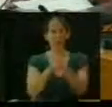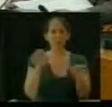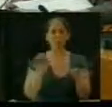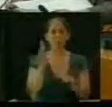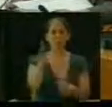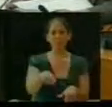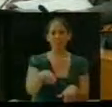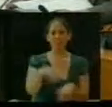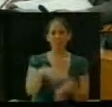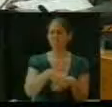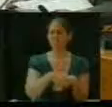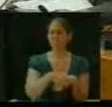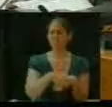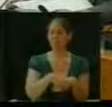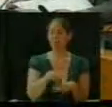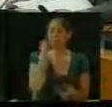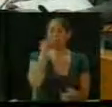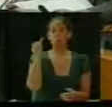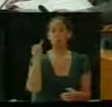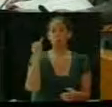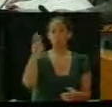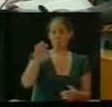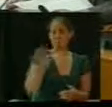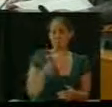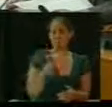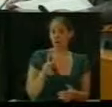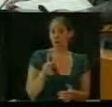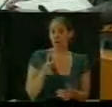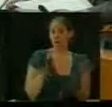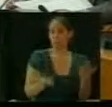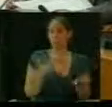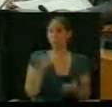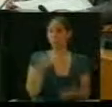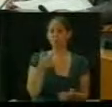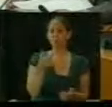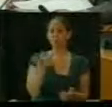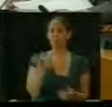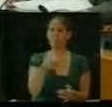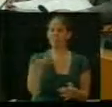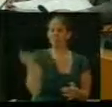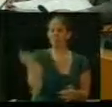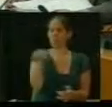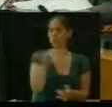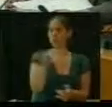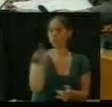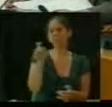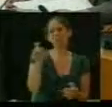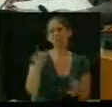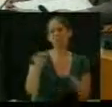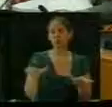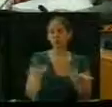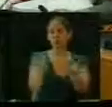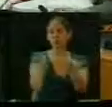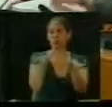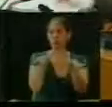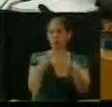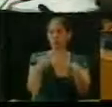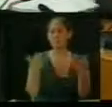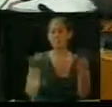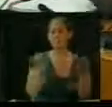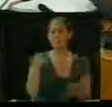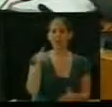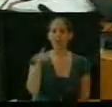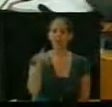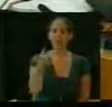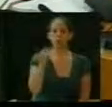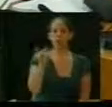do. Now, if we come back, and let's say there's 28 things, Mike, that you all do, and Mike, this for the law director too. Say they